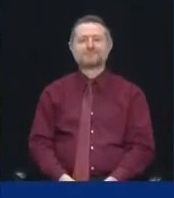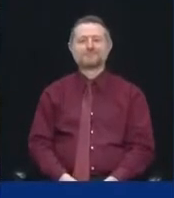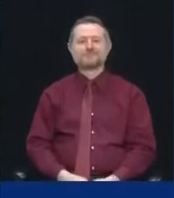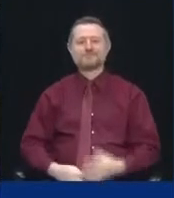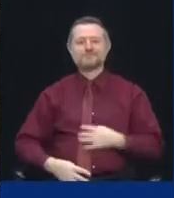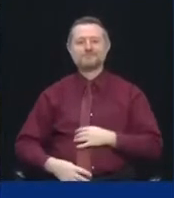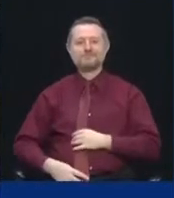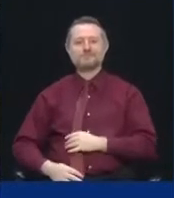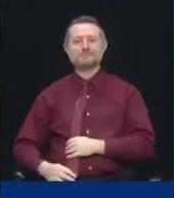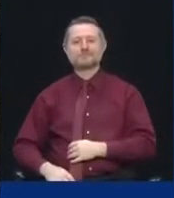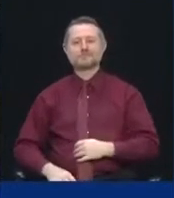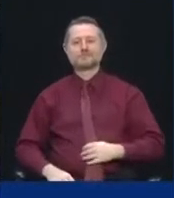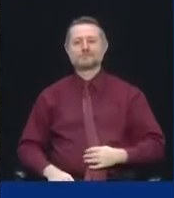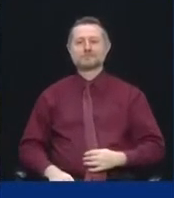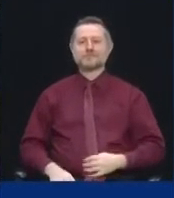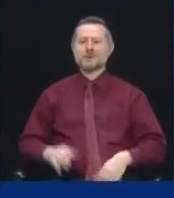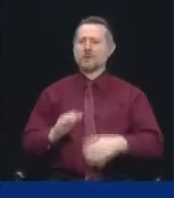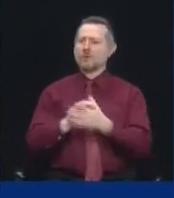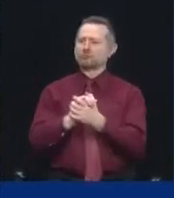Congratulations, guys.